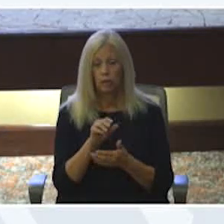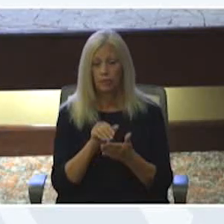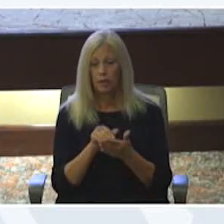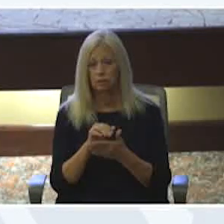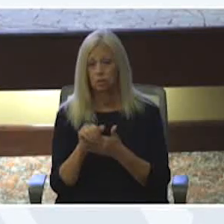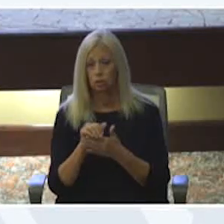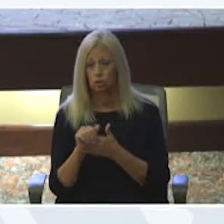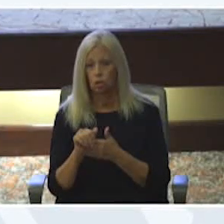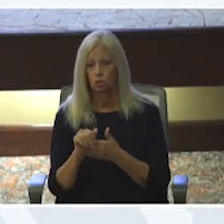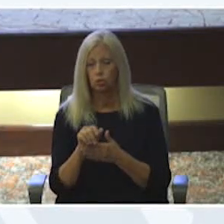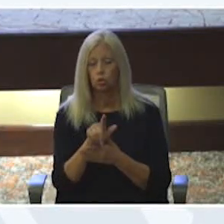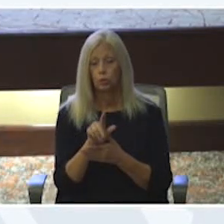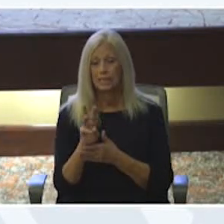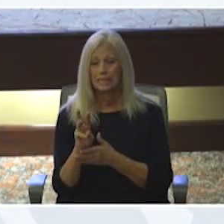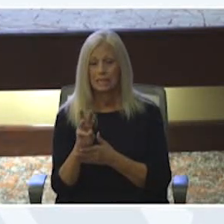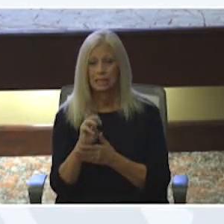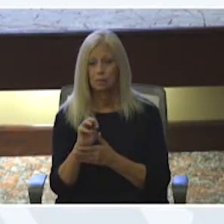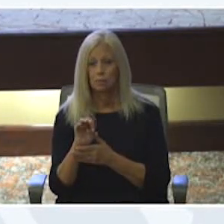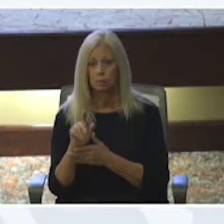It's